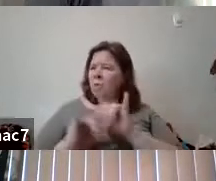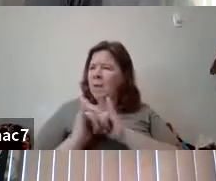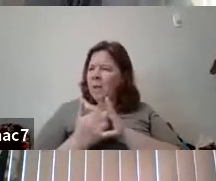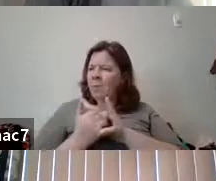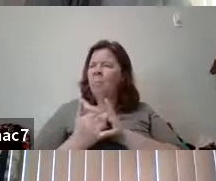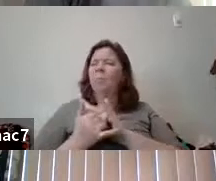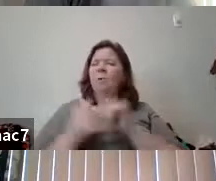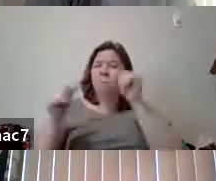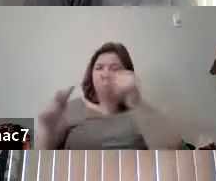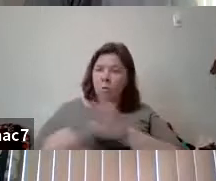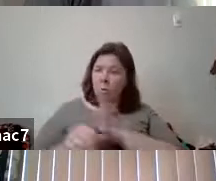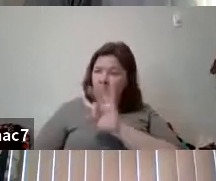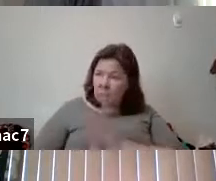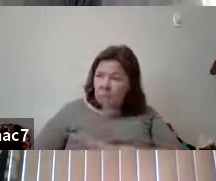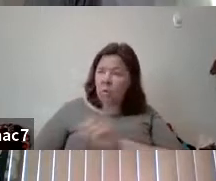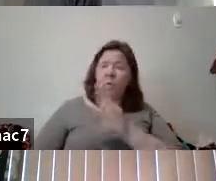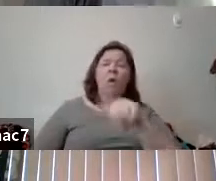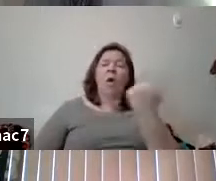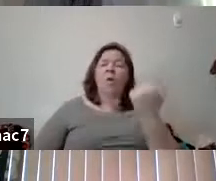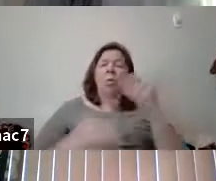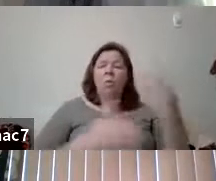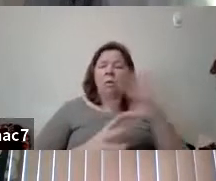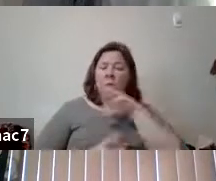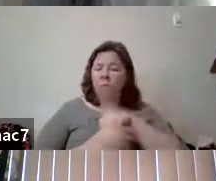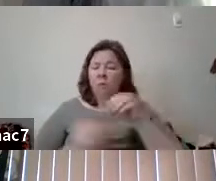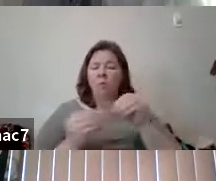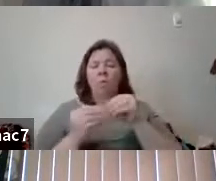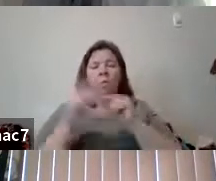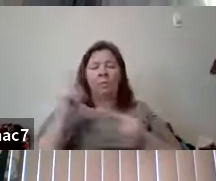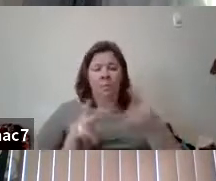of posting it on Facebook or using other methods to involve more people?